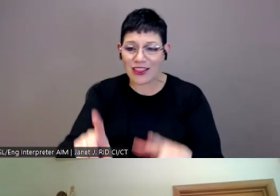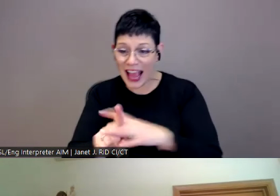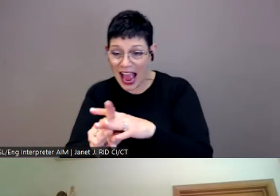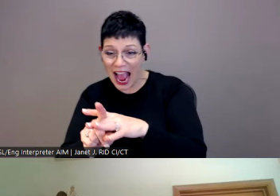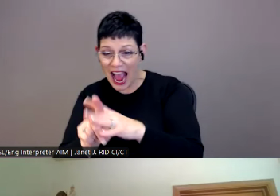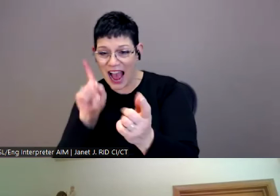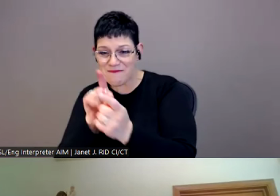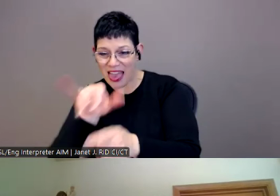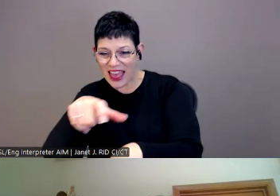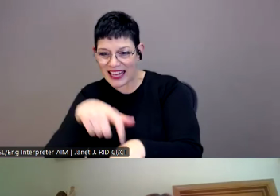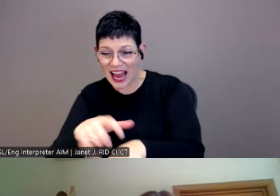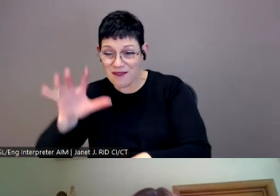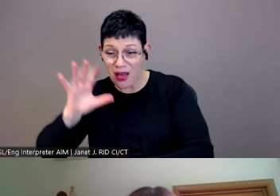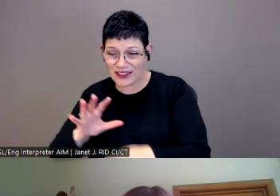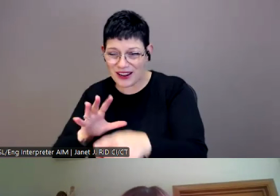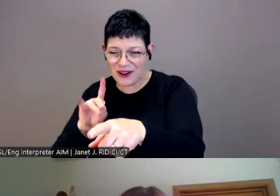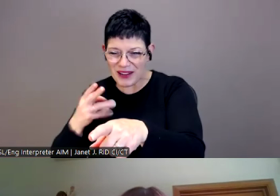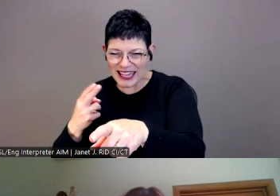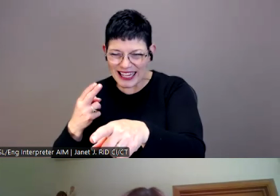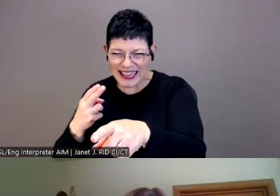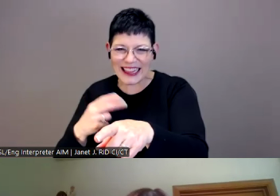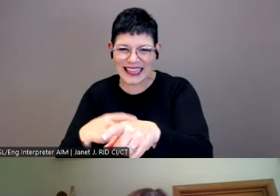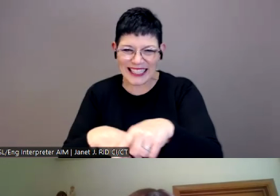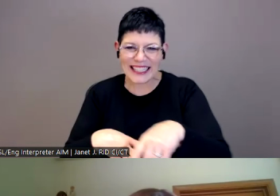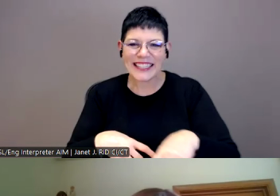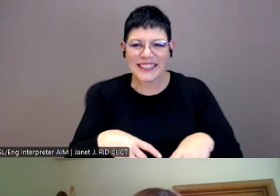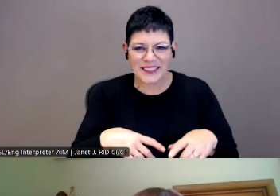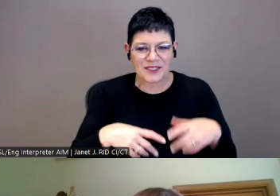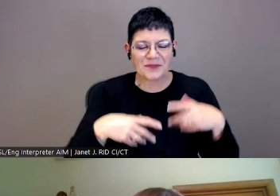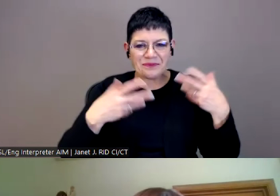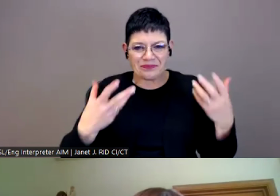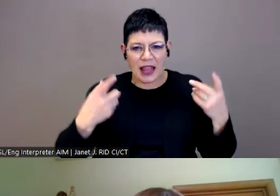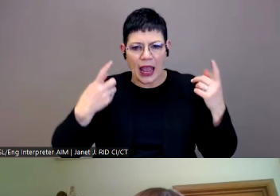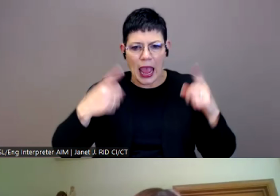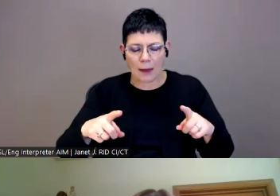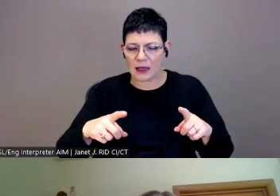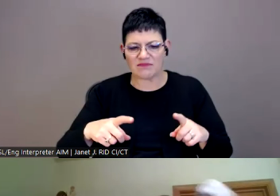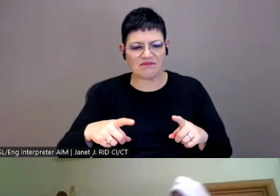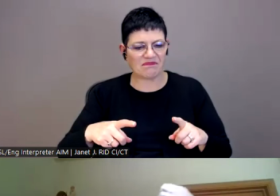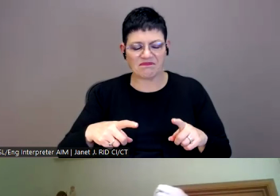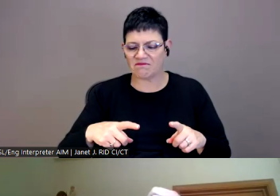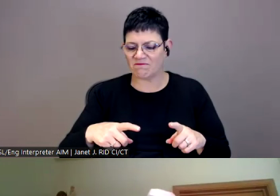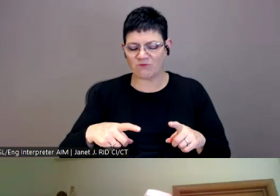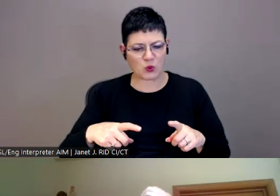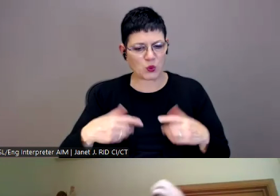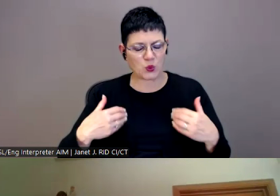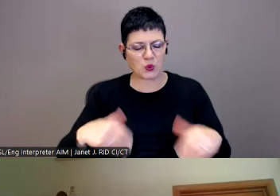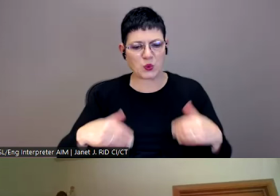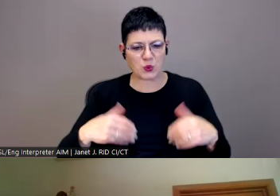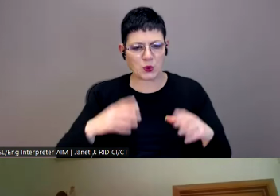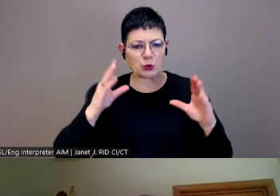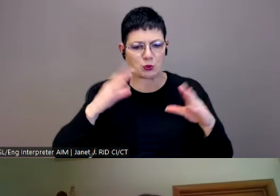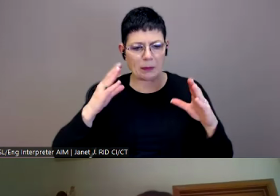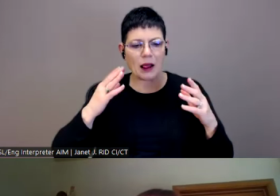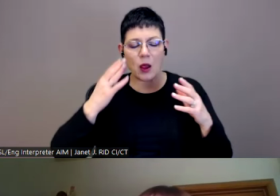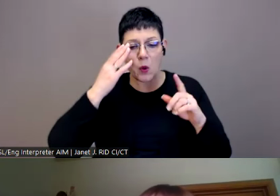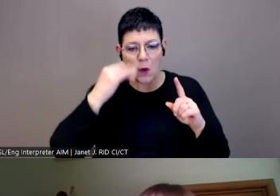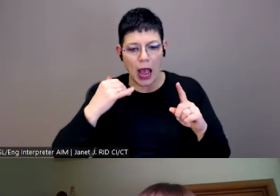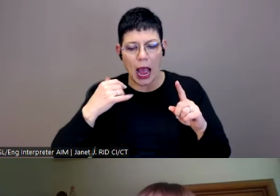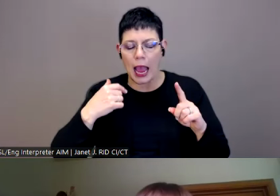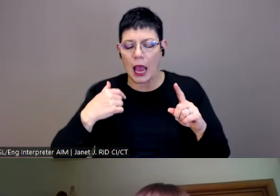Keith. And we got nailed. We got nailed because we waited